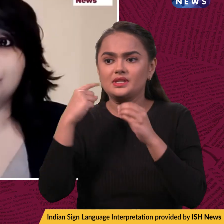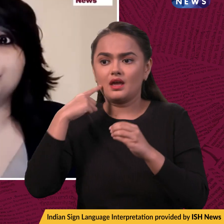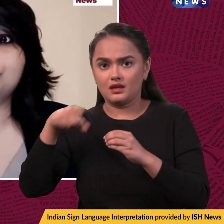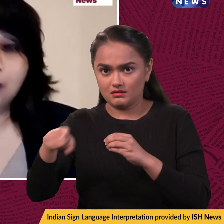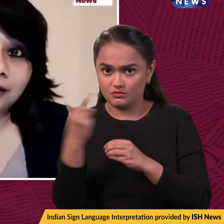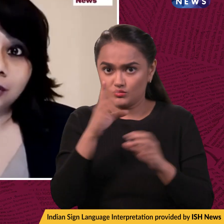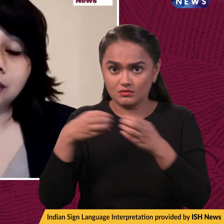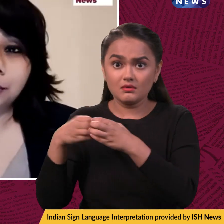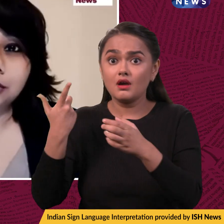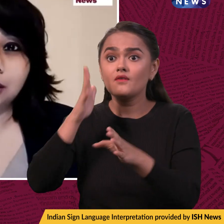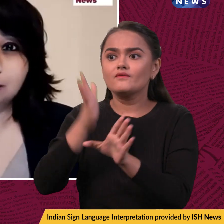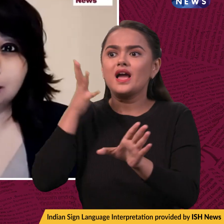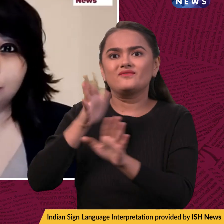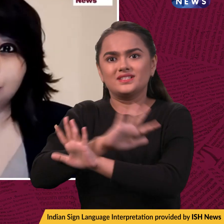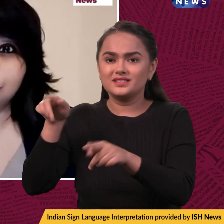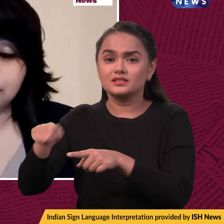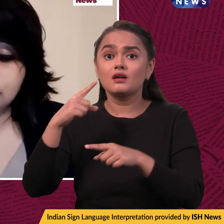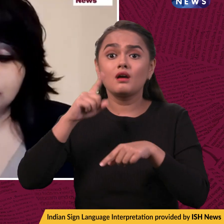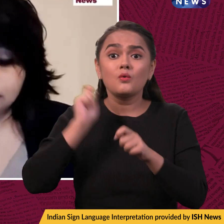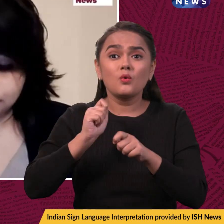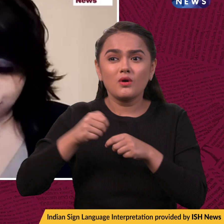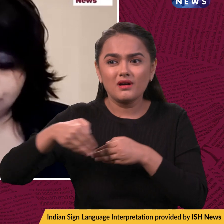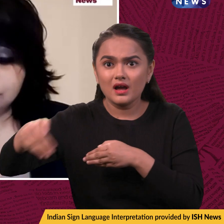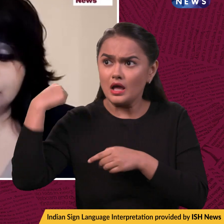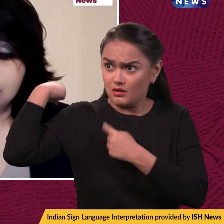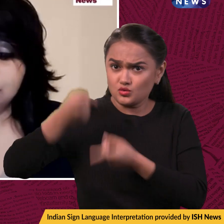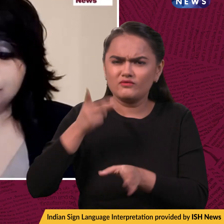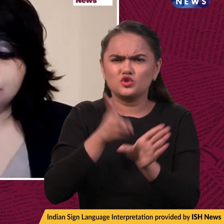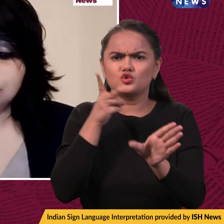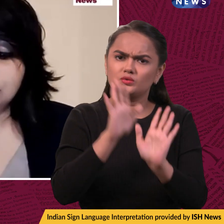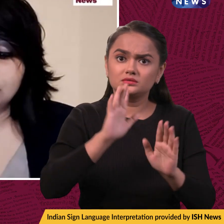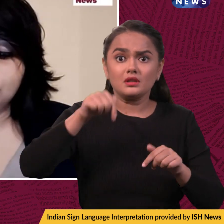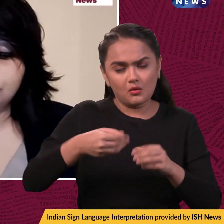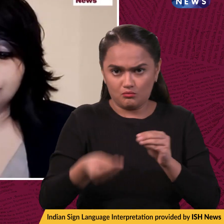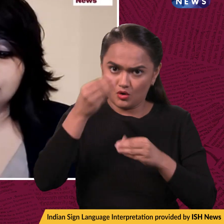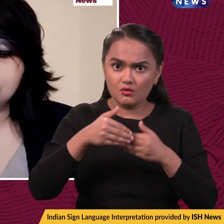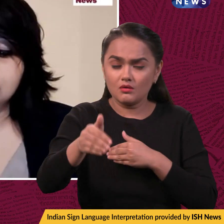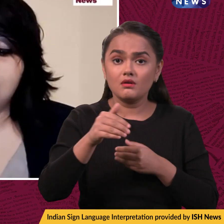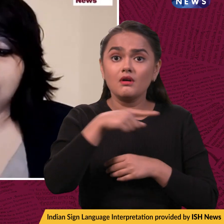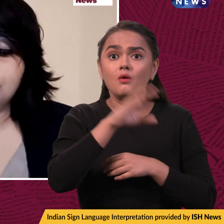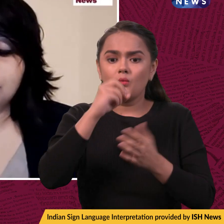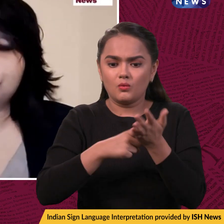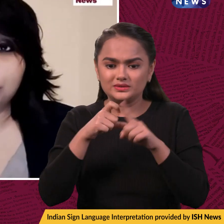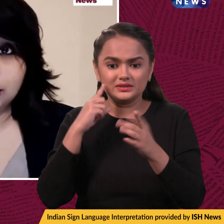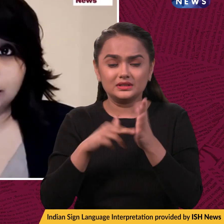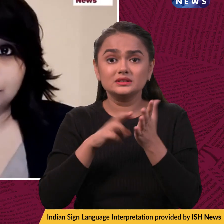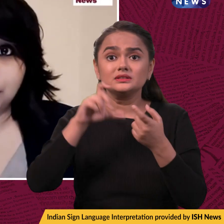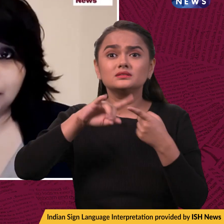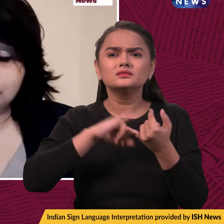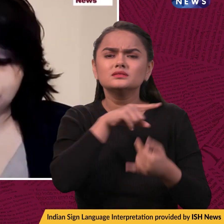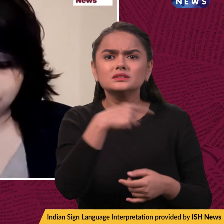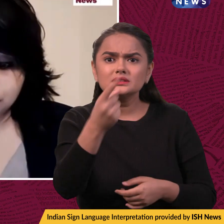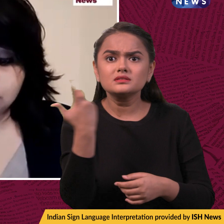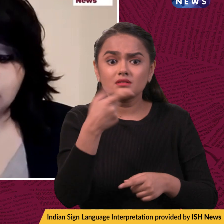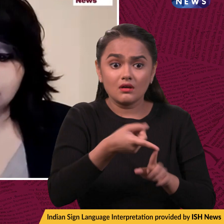by up to 5 years. Up until now, the tenure was only till 2 years. Now, the ministry said that the ordinances are being promulgated